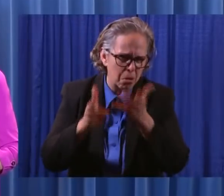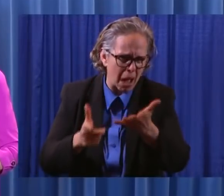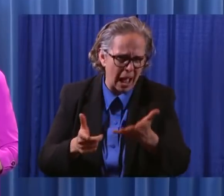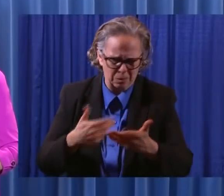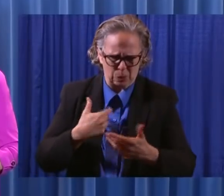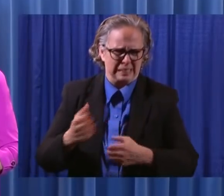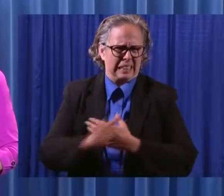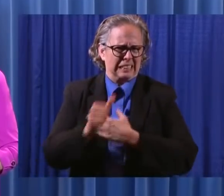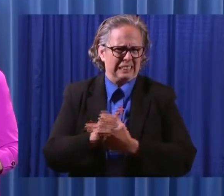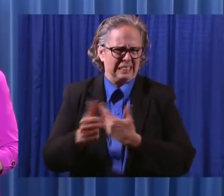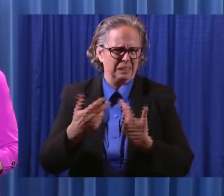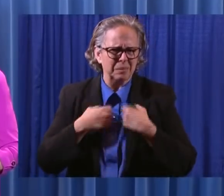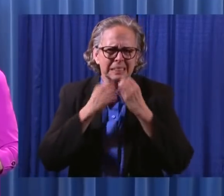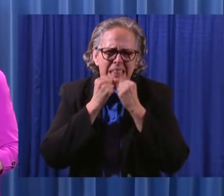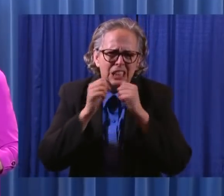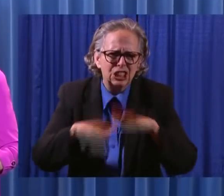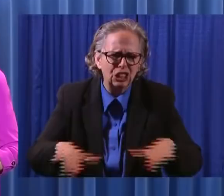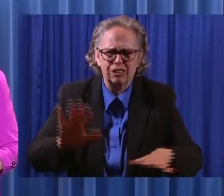knows me very well. Thanks.